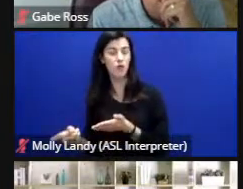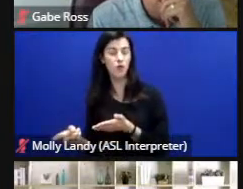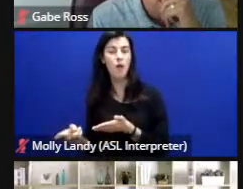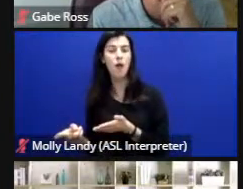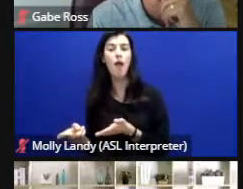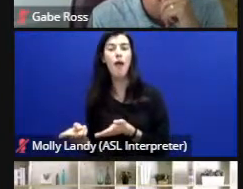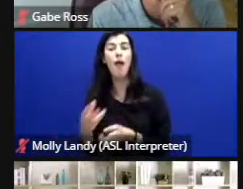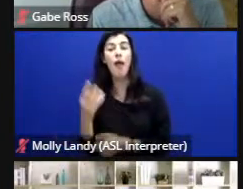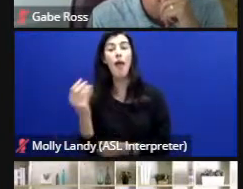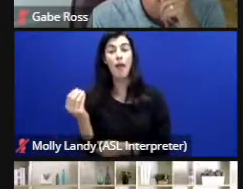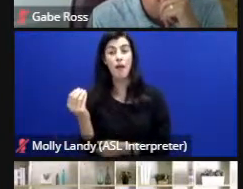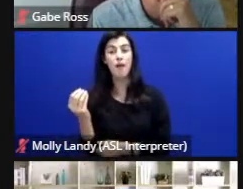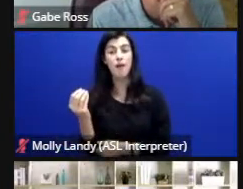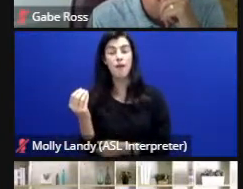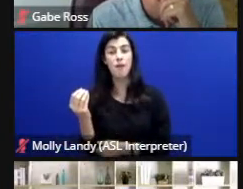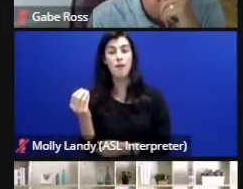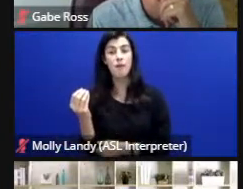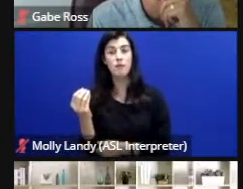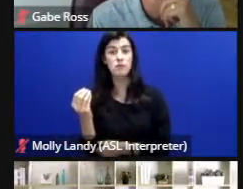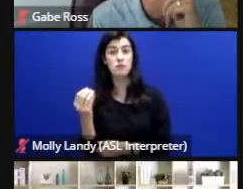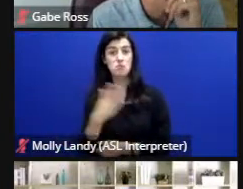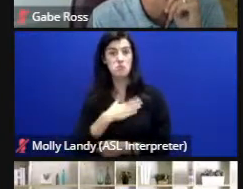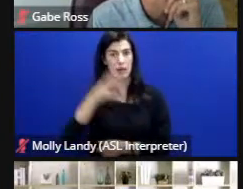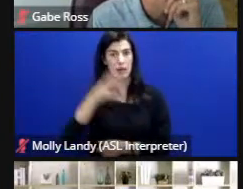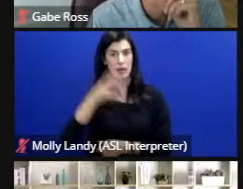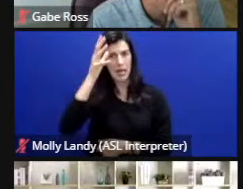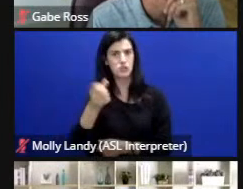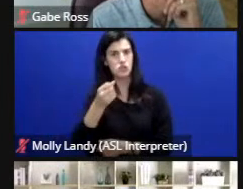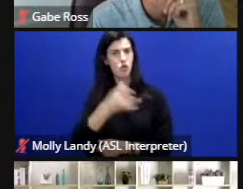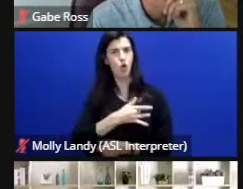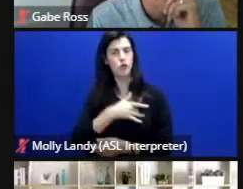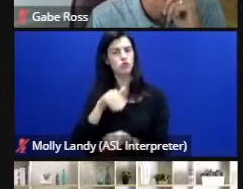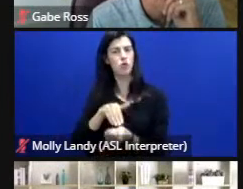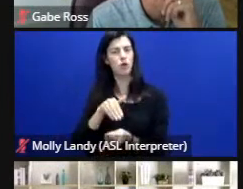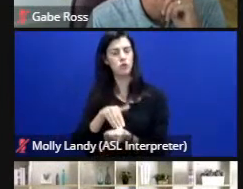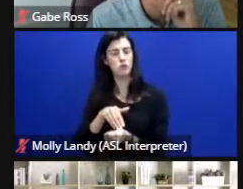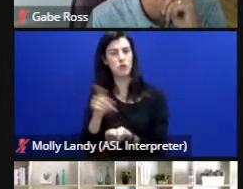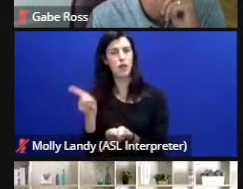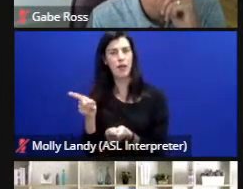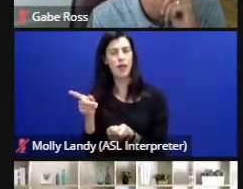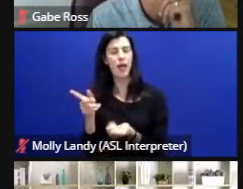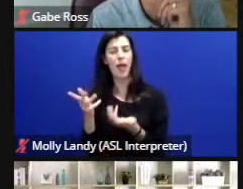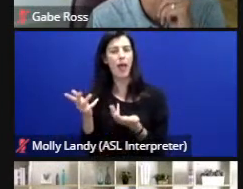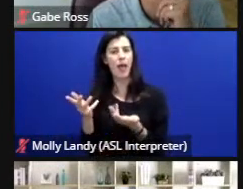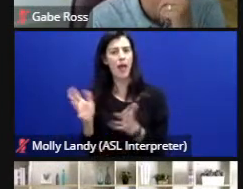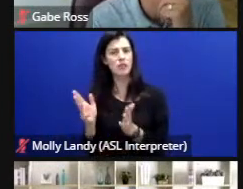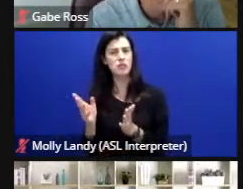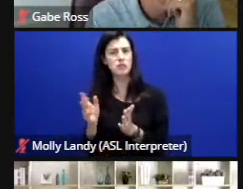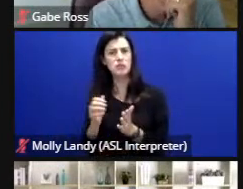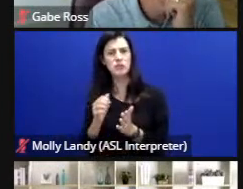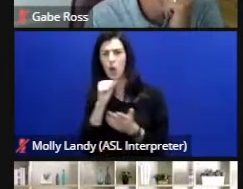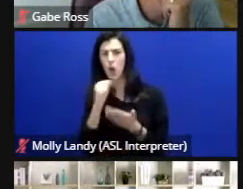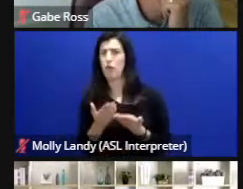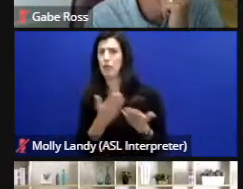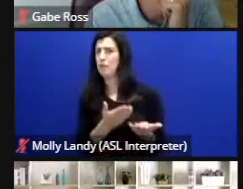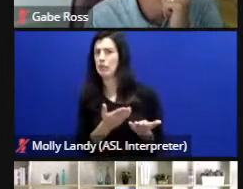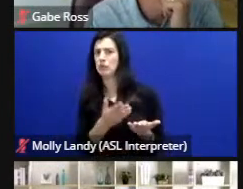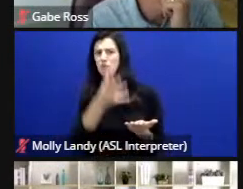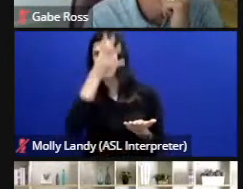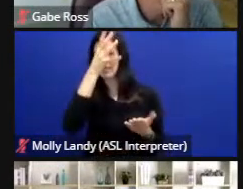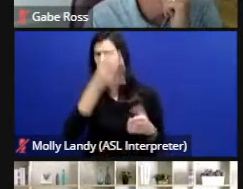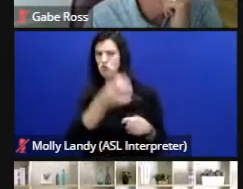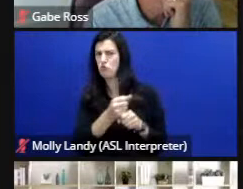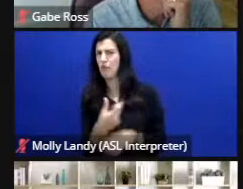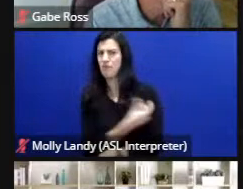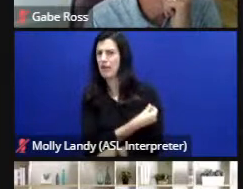with that in mind, my dad's heart doctor has strongly discouraged him from taking the vaccine. Because there's